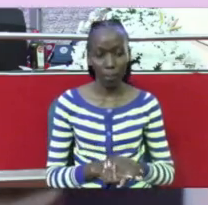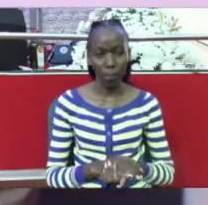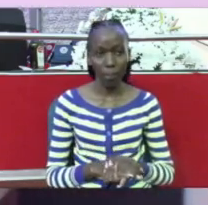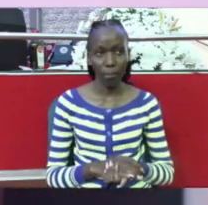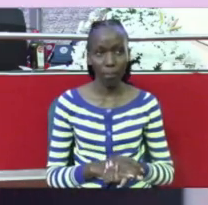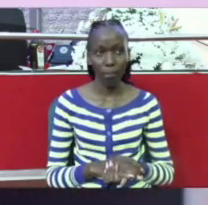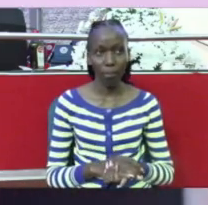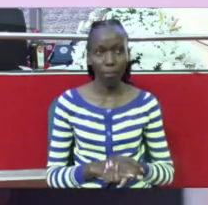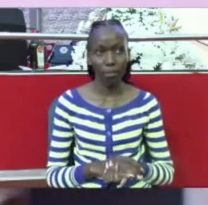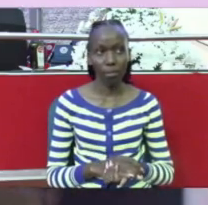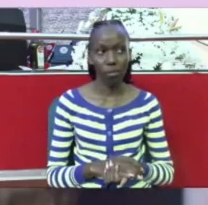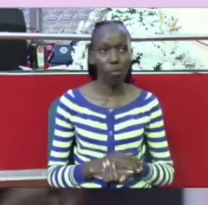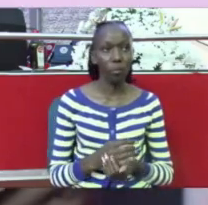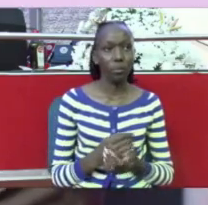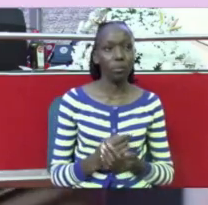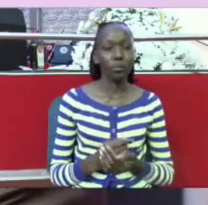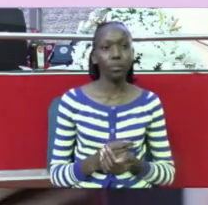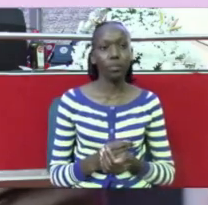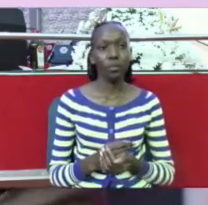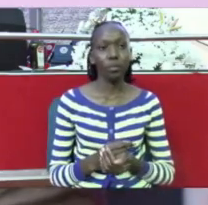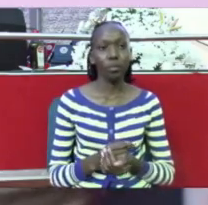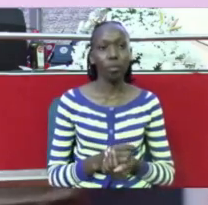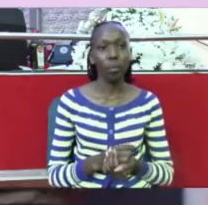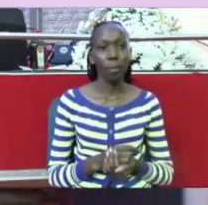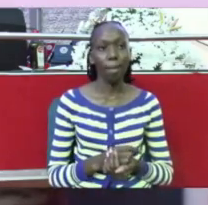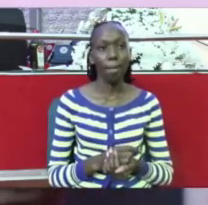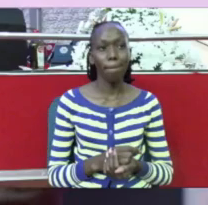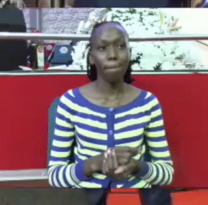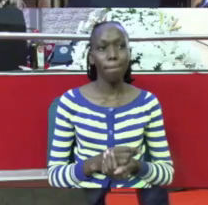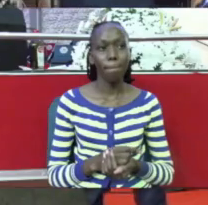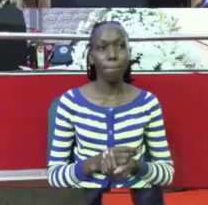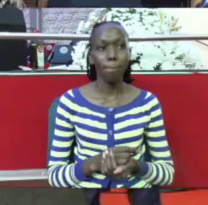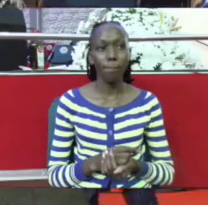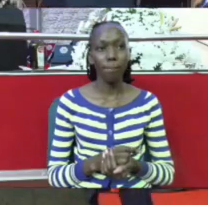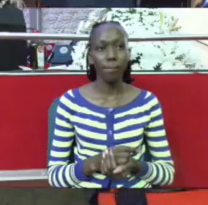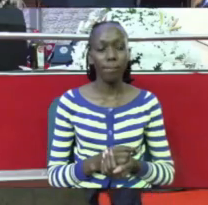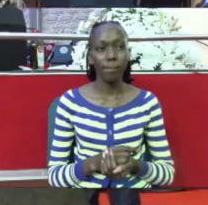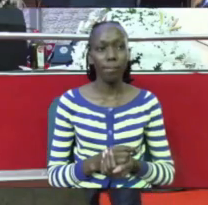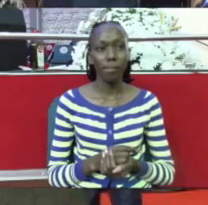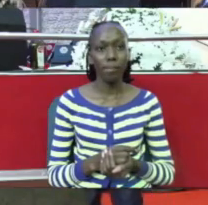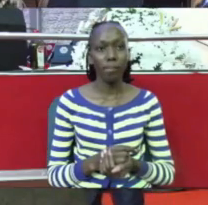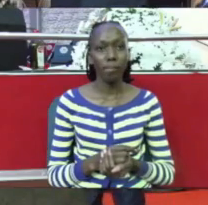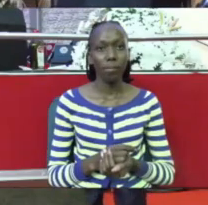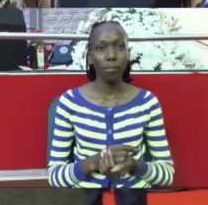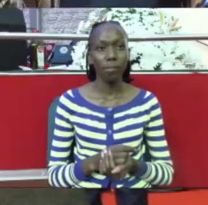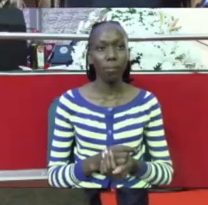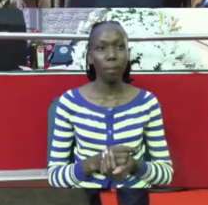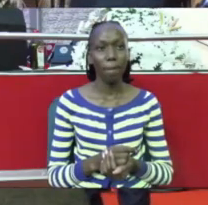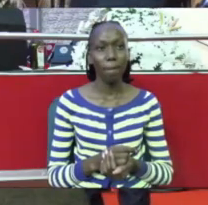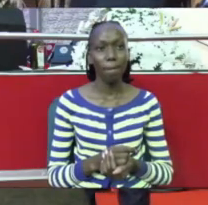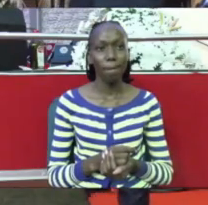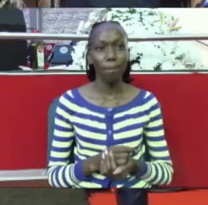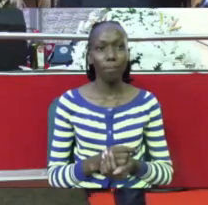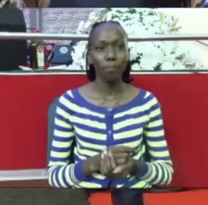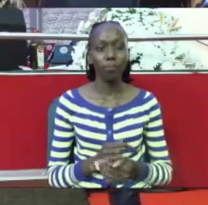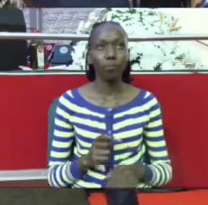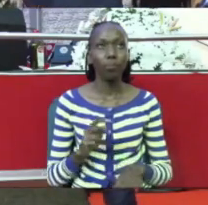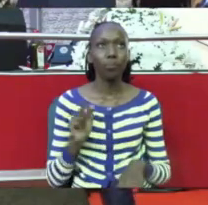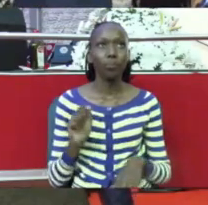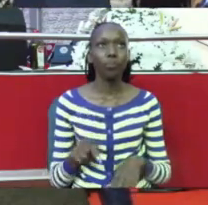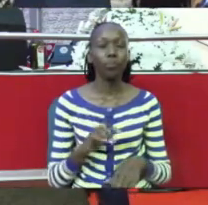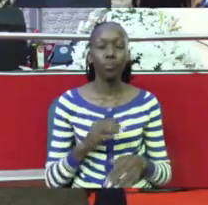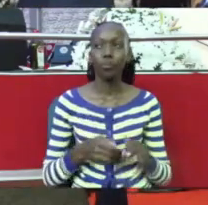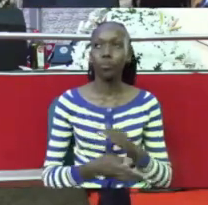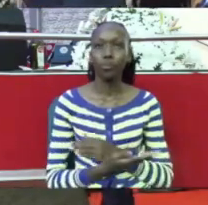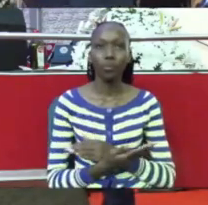have been looking for one right left. Nothing is happening. Wale ambao wametegemea kandarasi ulikuwa ukitafuta lakini haupati. This morning you could be